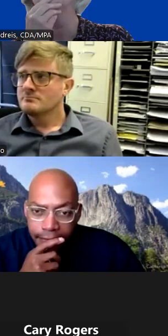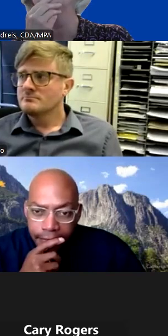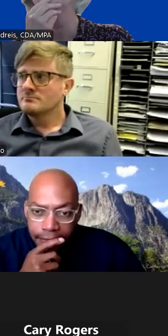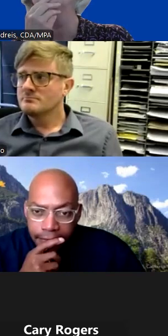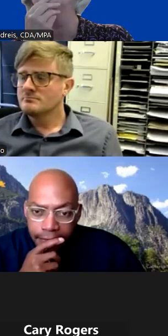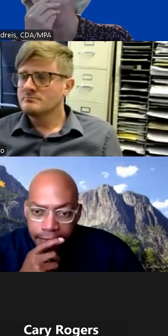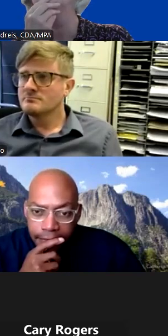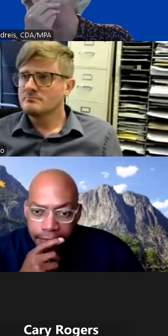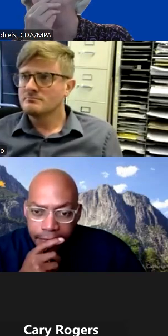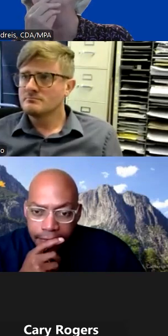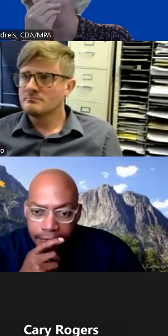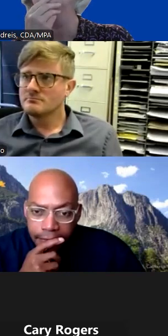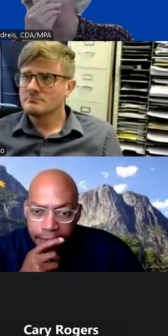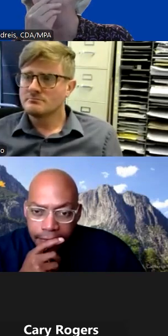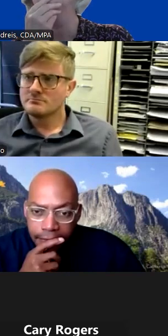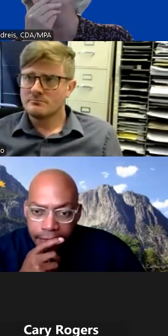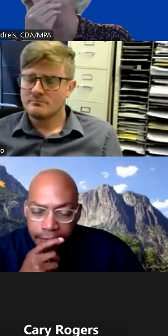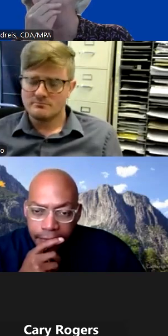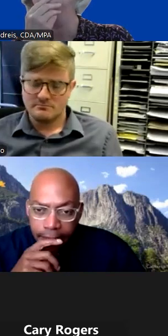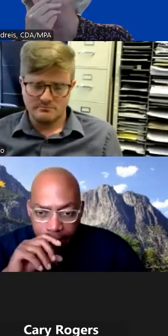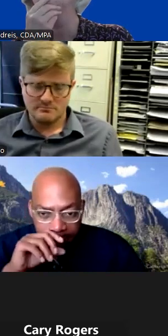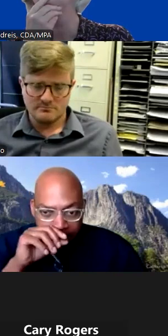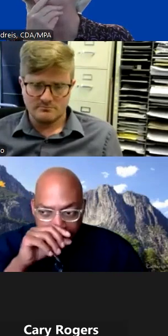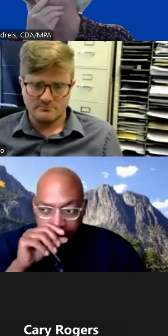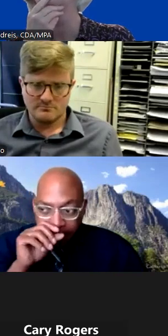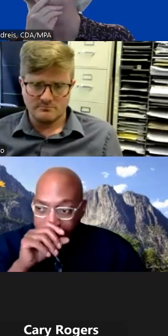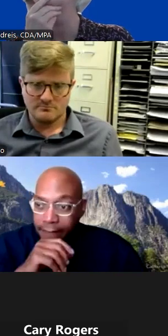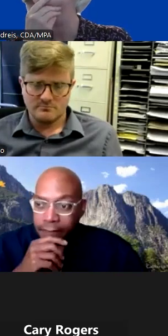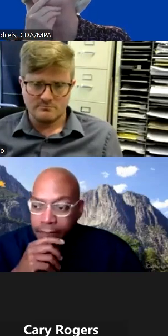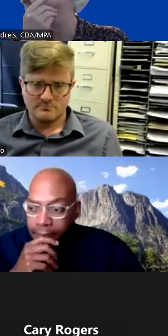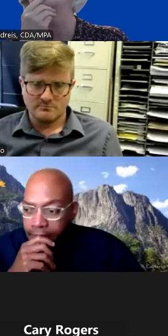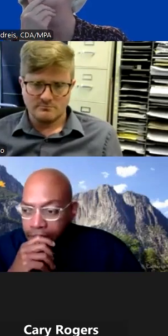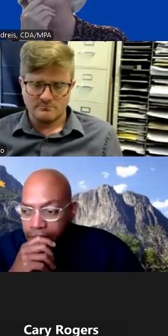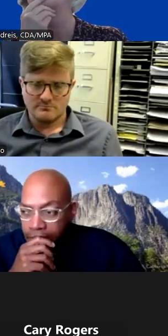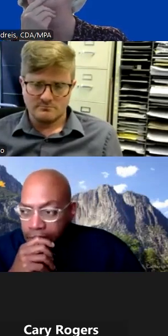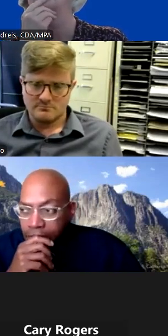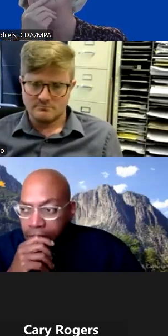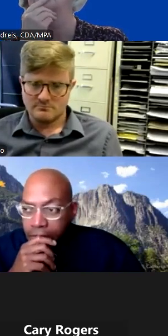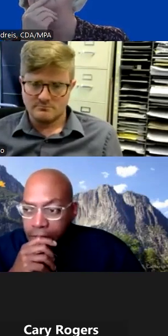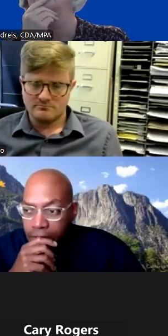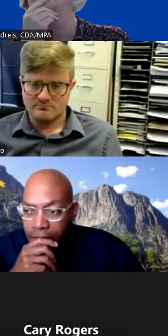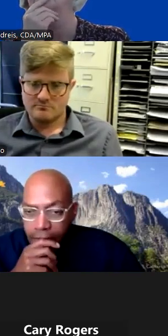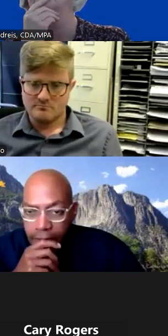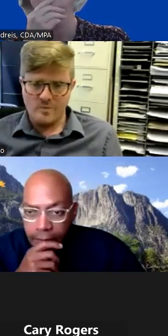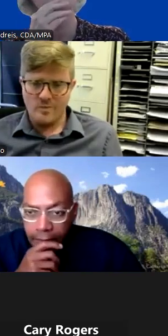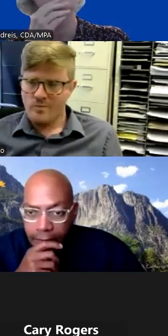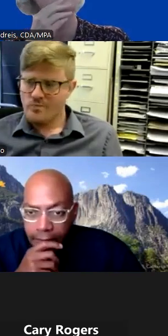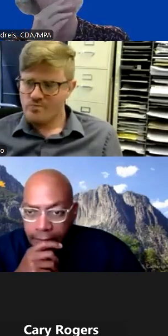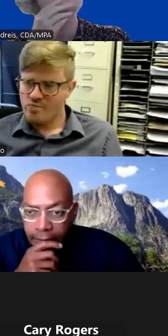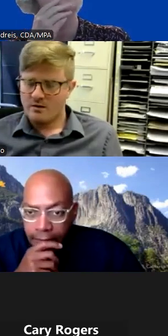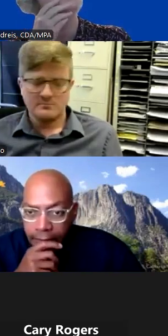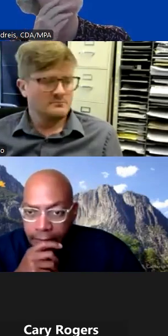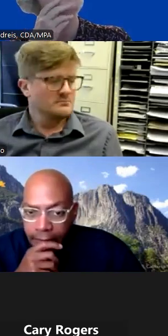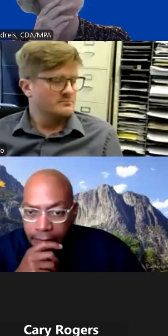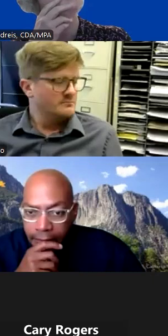the system overall, became overwhelmed with the amount of demand that came with that, and it's still dealing with the